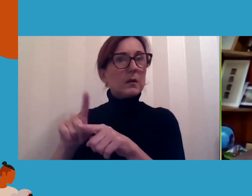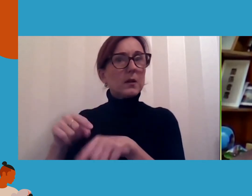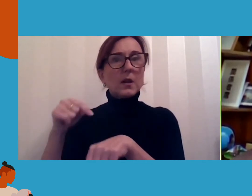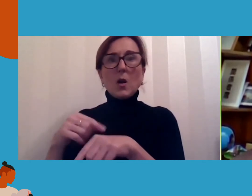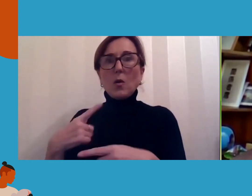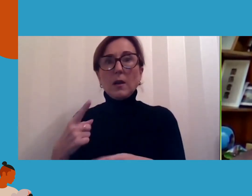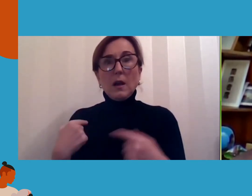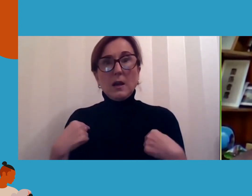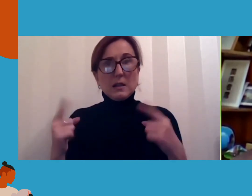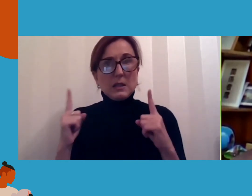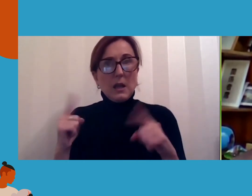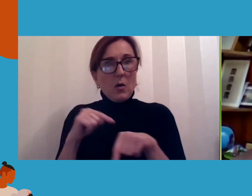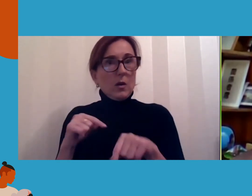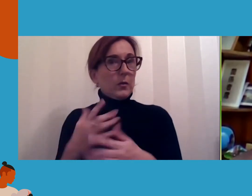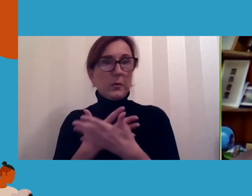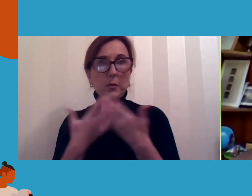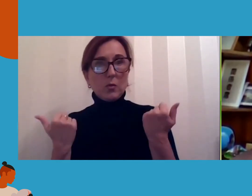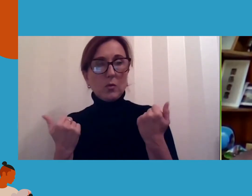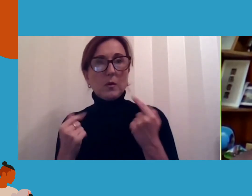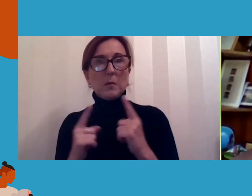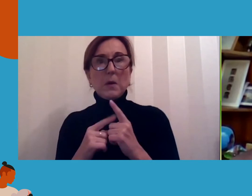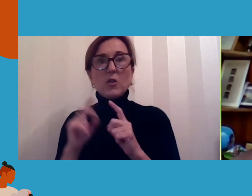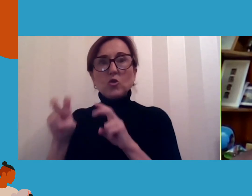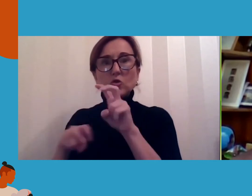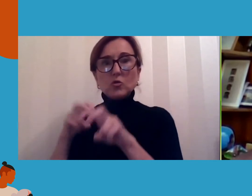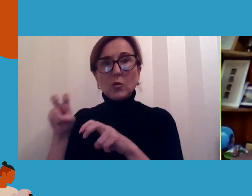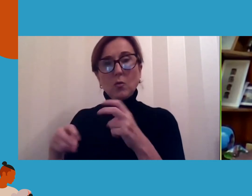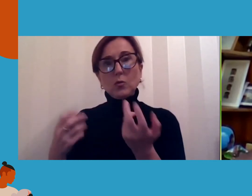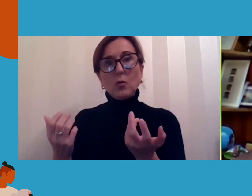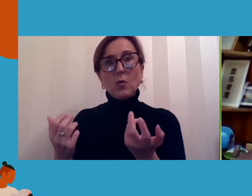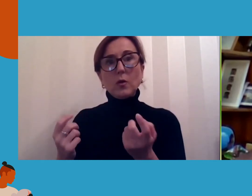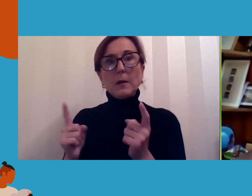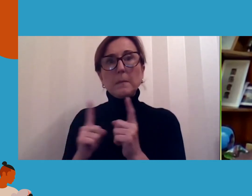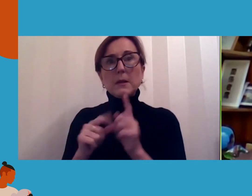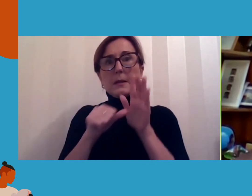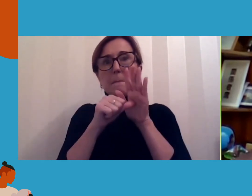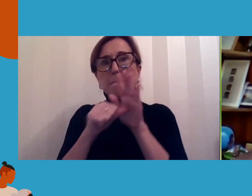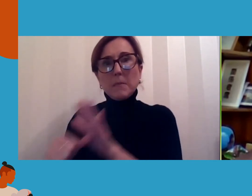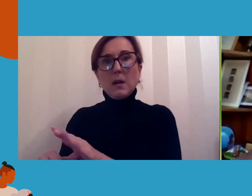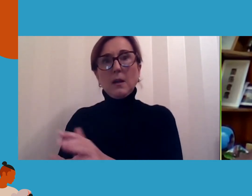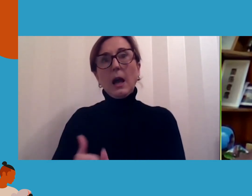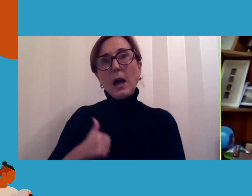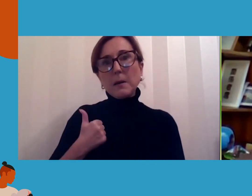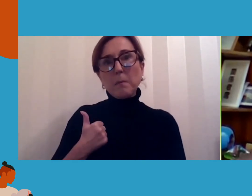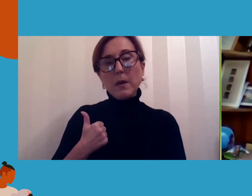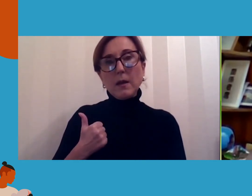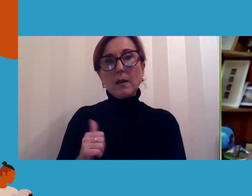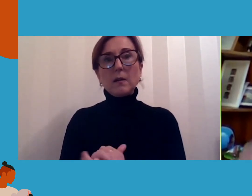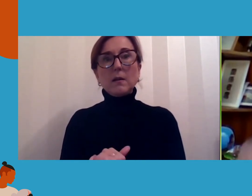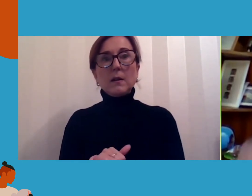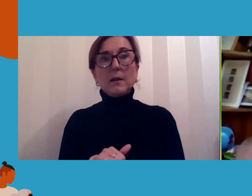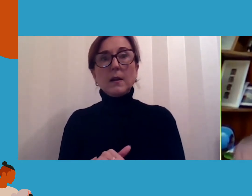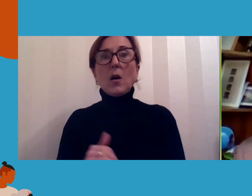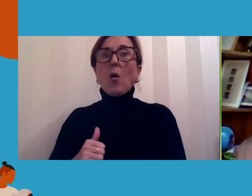certain people feel very vulnerable, they feel abused, and they feel